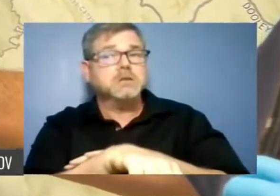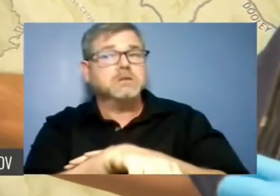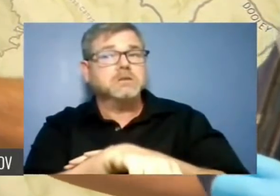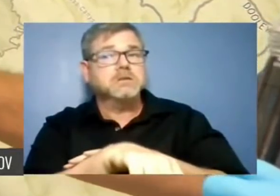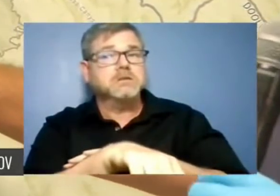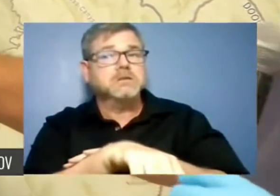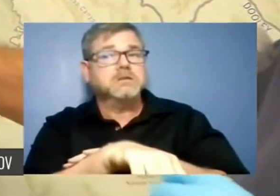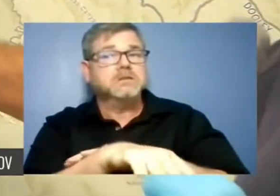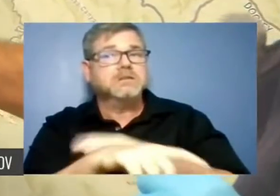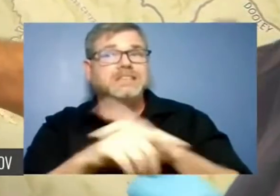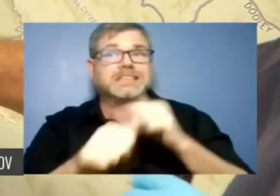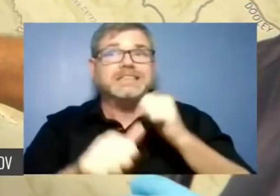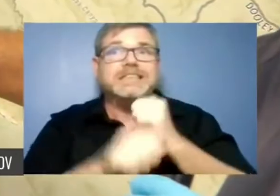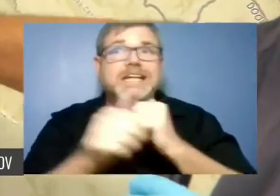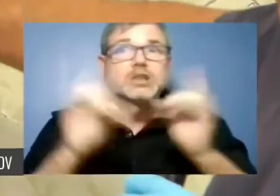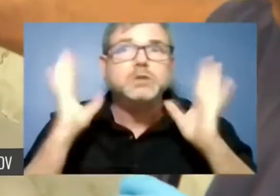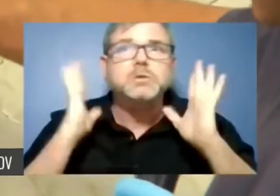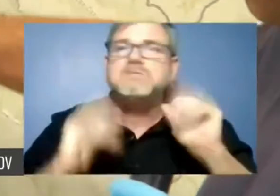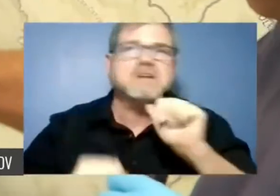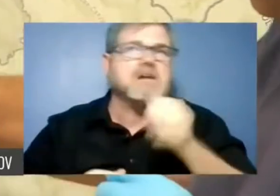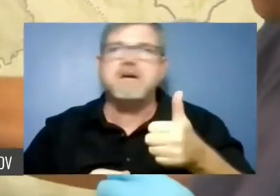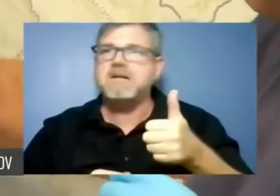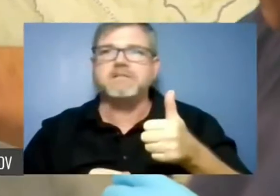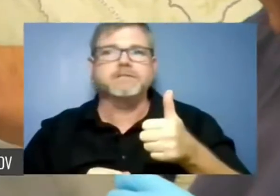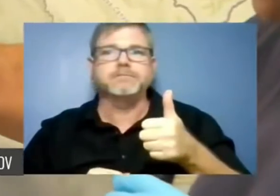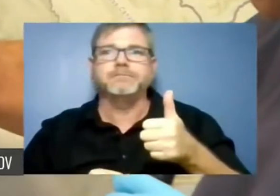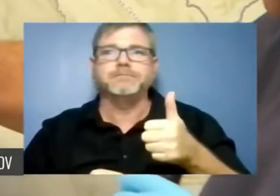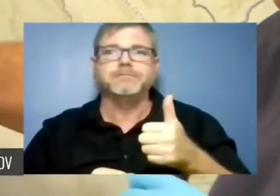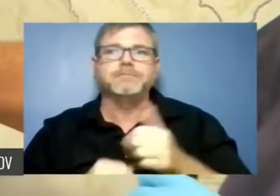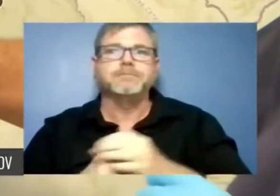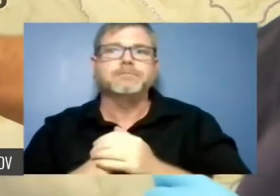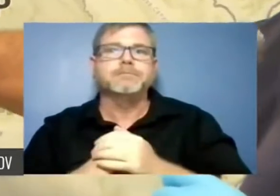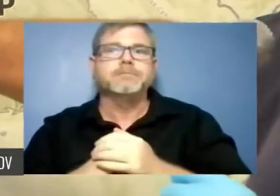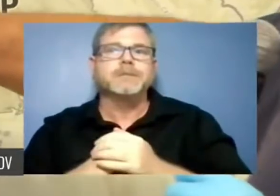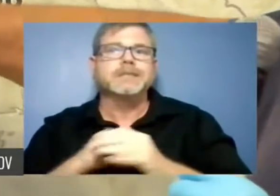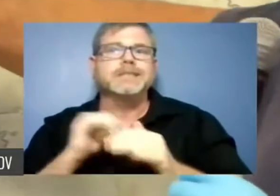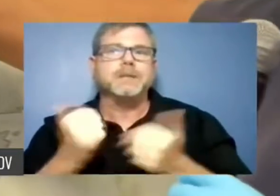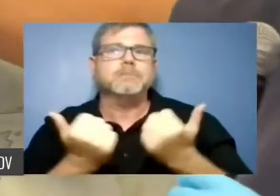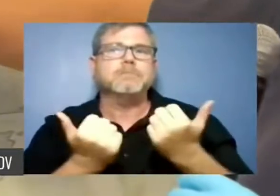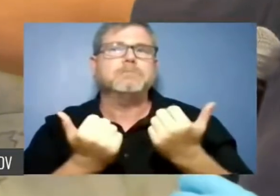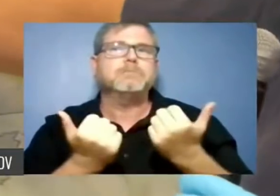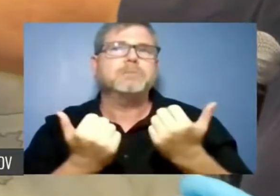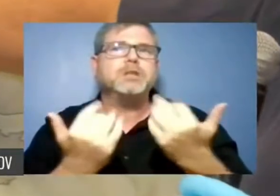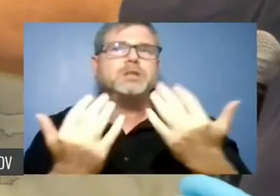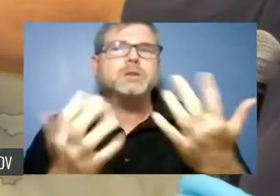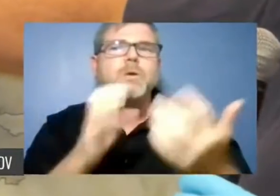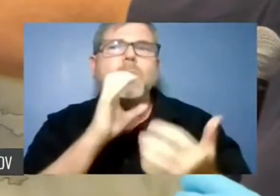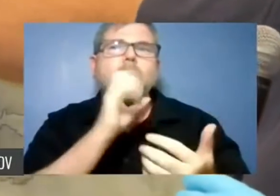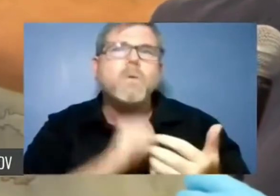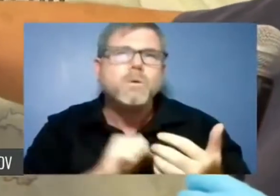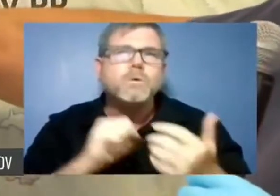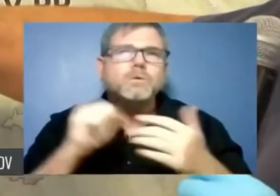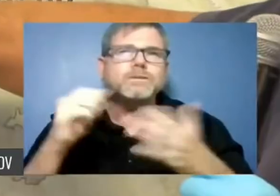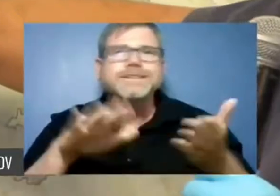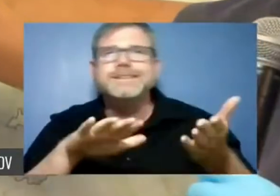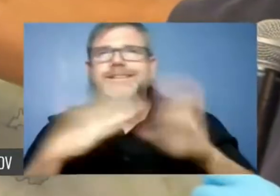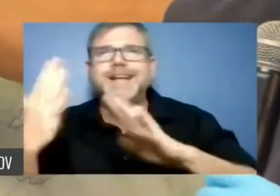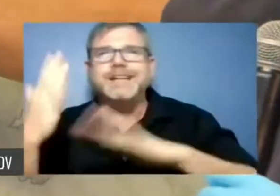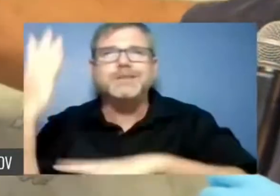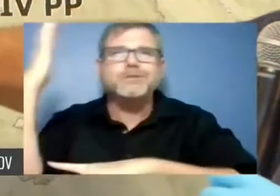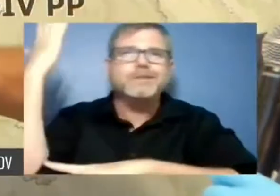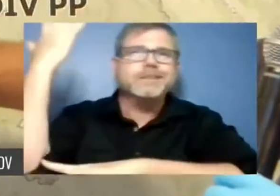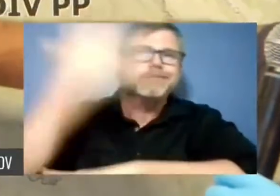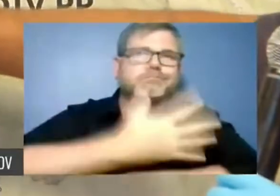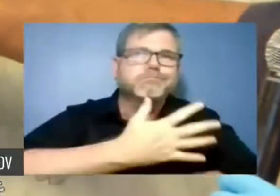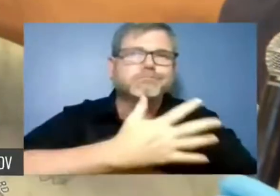down material from the past Walker fire. As you move around past Mud Lake into what we call the Beardsley Grade area, Long